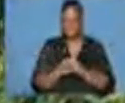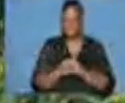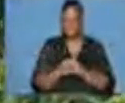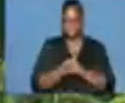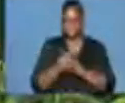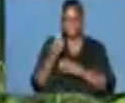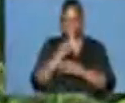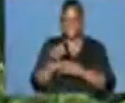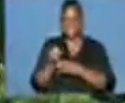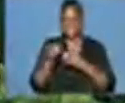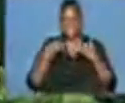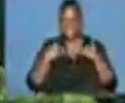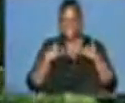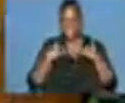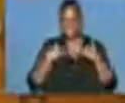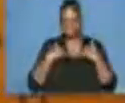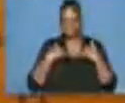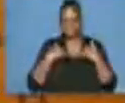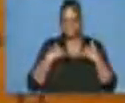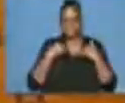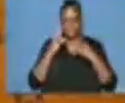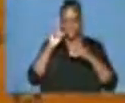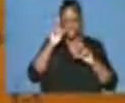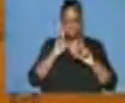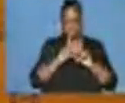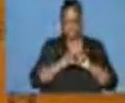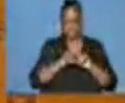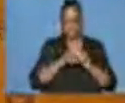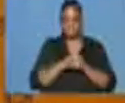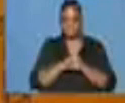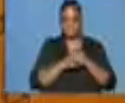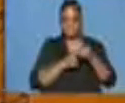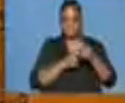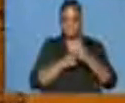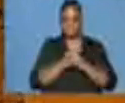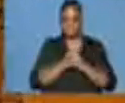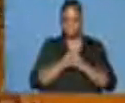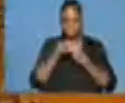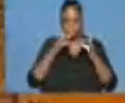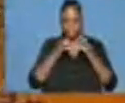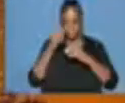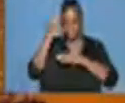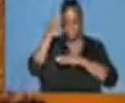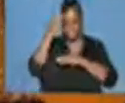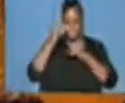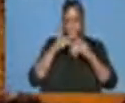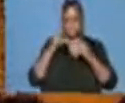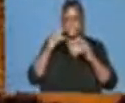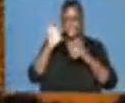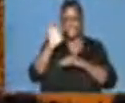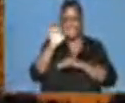Protection Rhianna Neely Murphy agrees. Well, if you look at climate and you look at water,